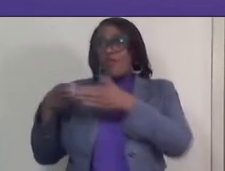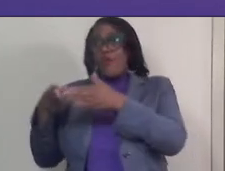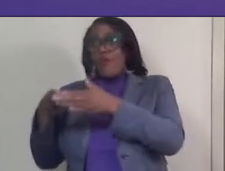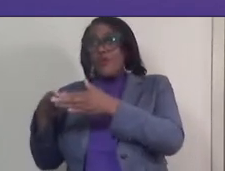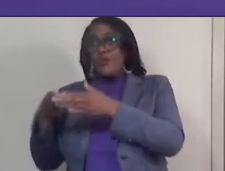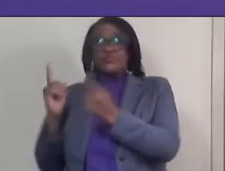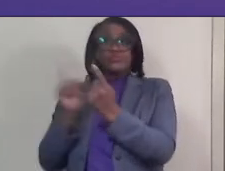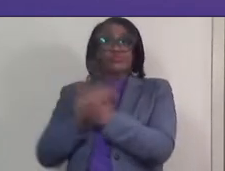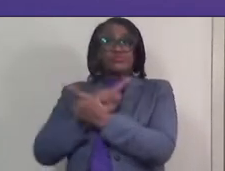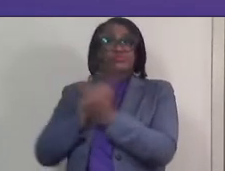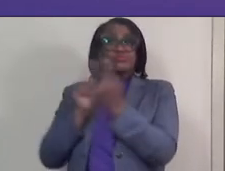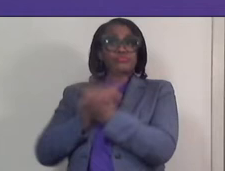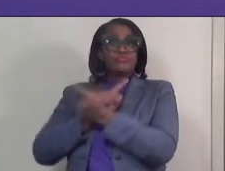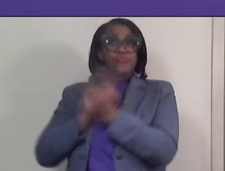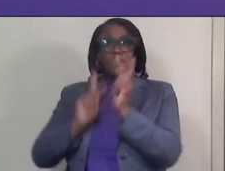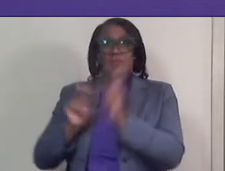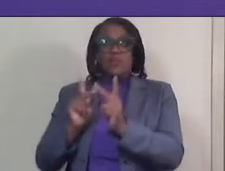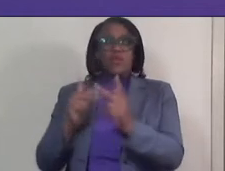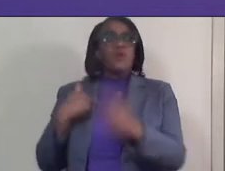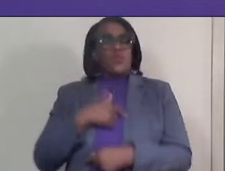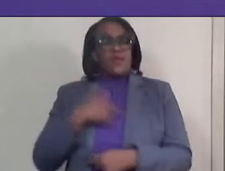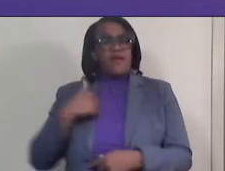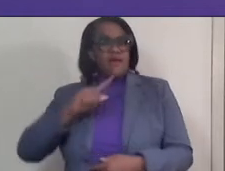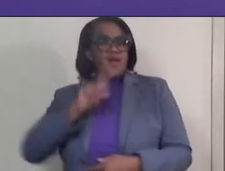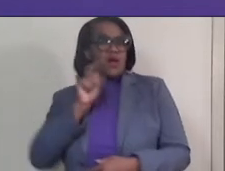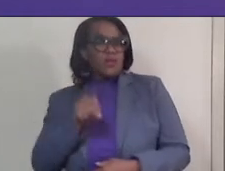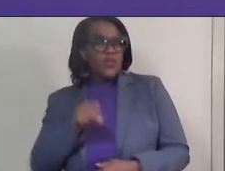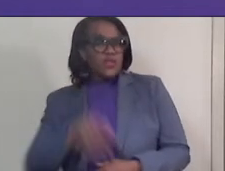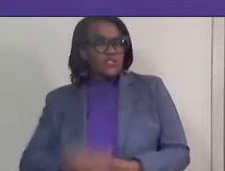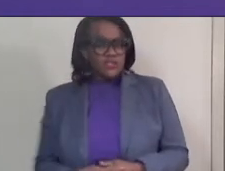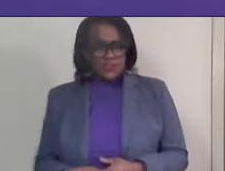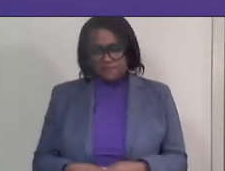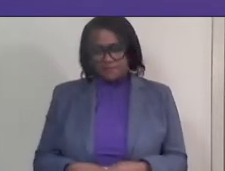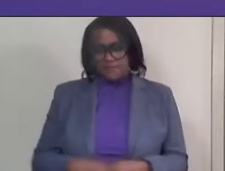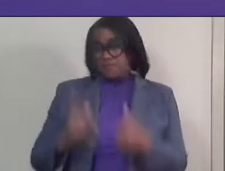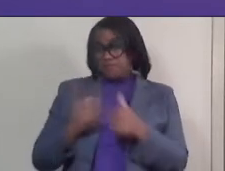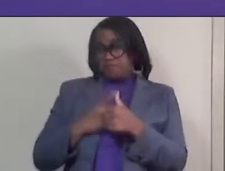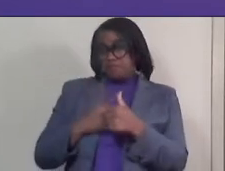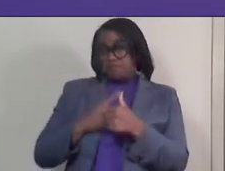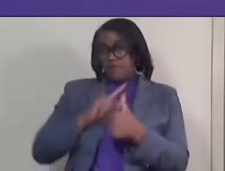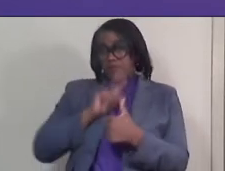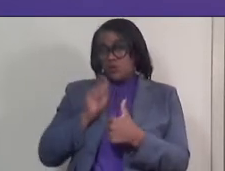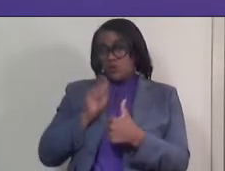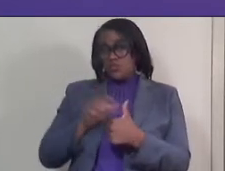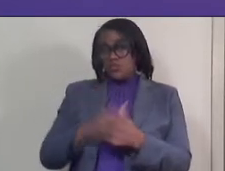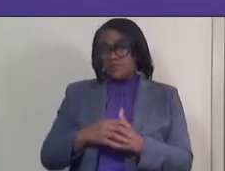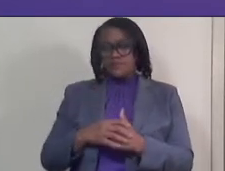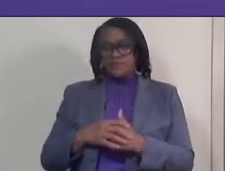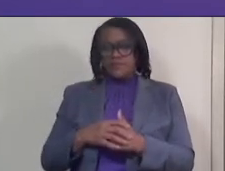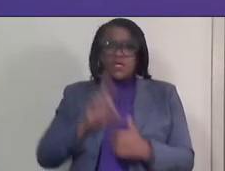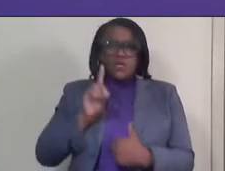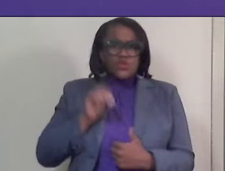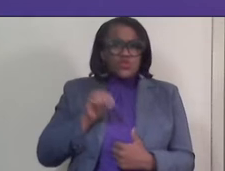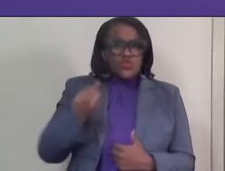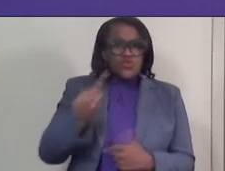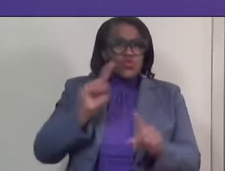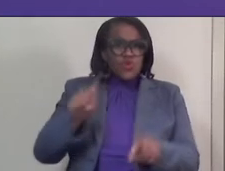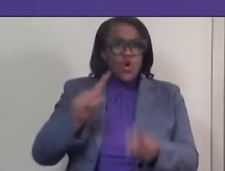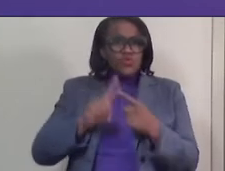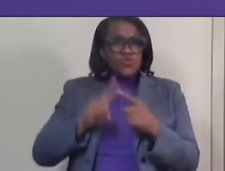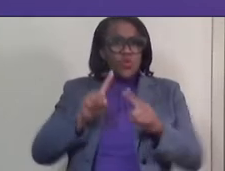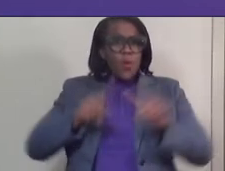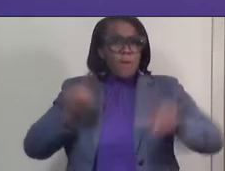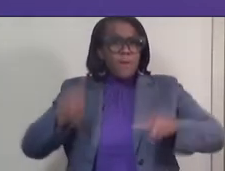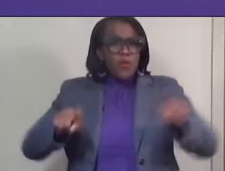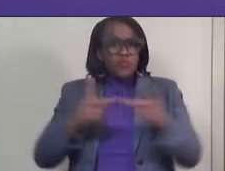mentioned. But we have a couple of questions. The first, do you go to multiple places